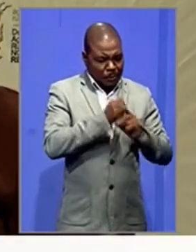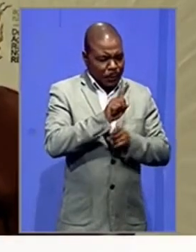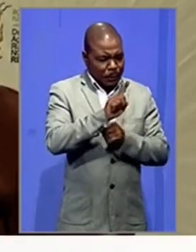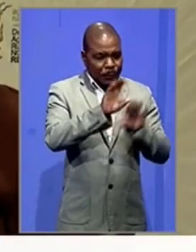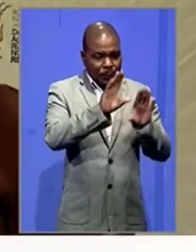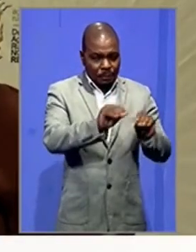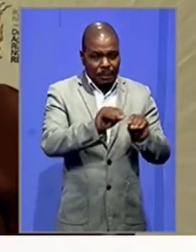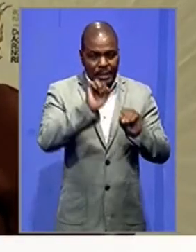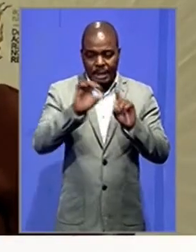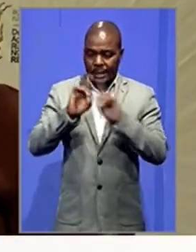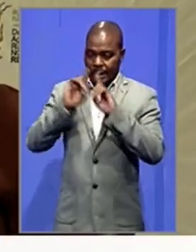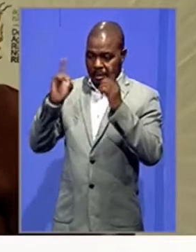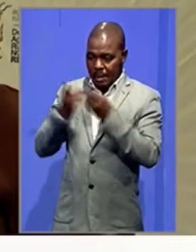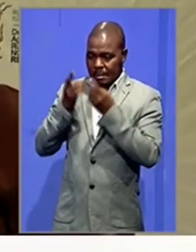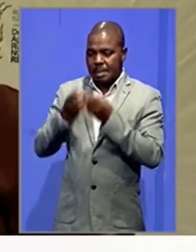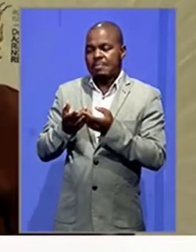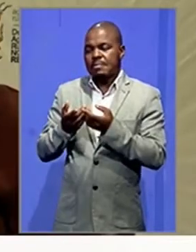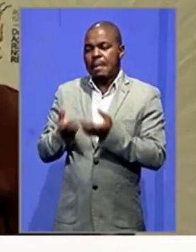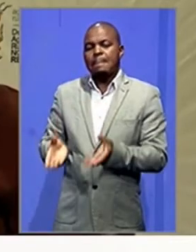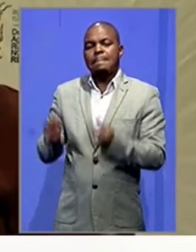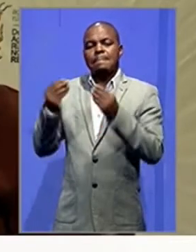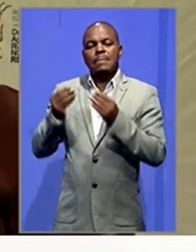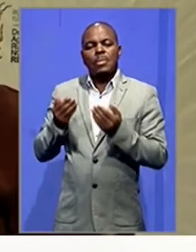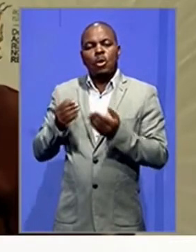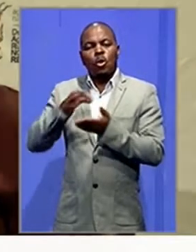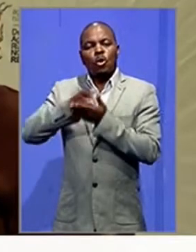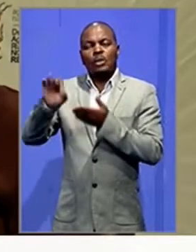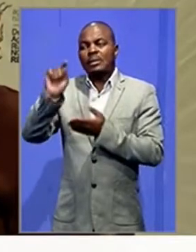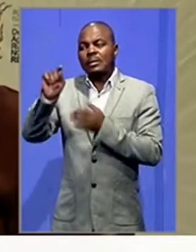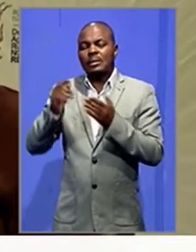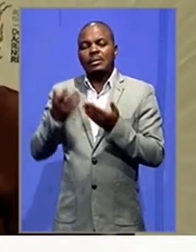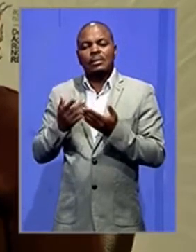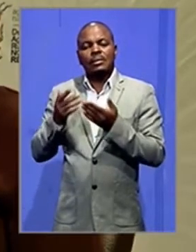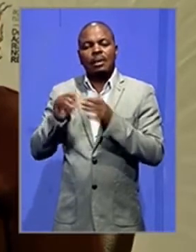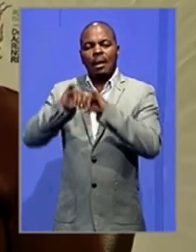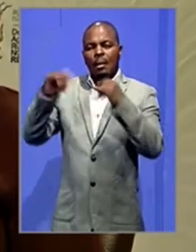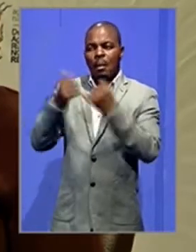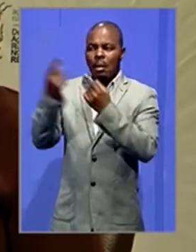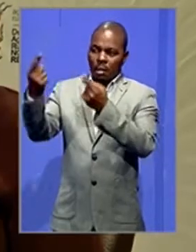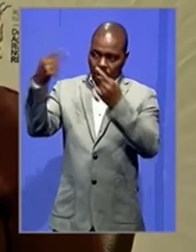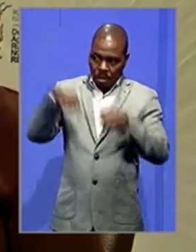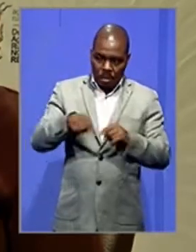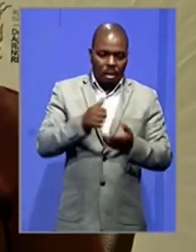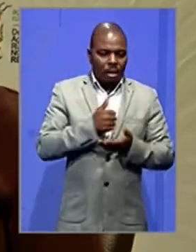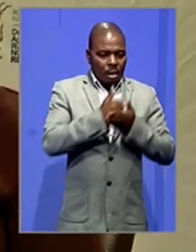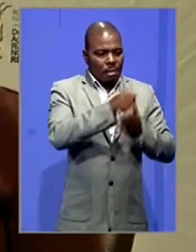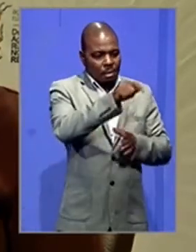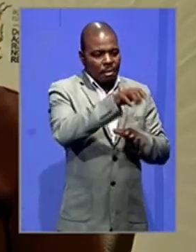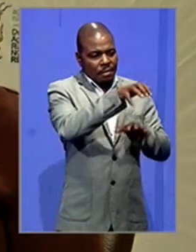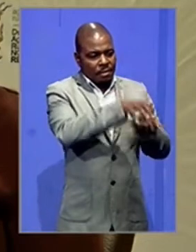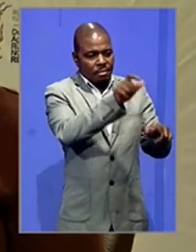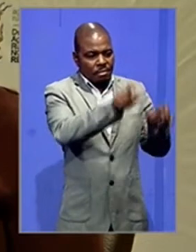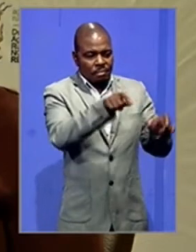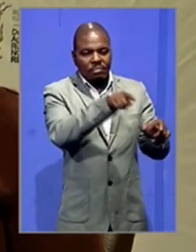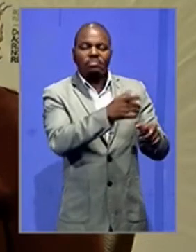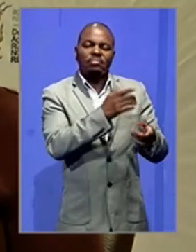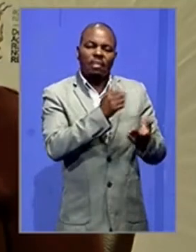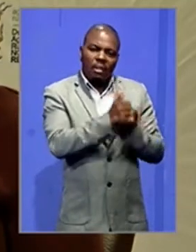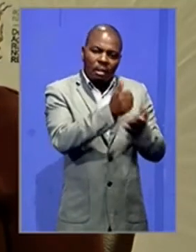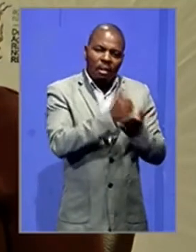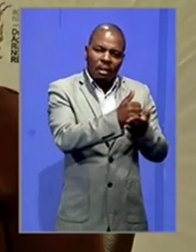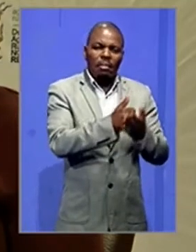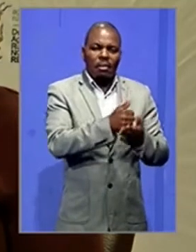hore e procure service ya hore ya di helicopter e leng hore tla thusa di ground controllers tsa rona ba leng hore